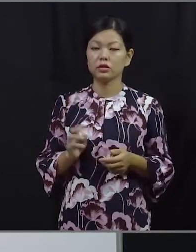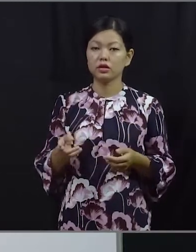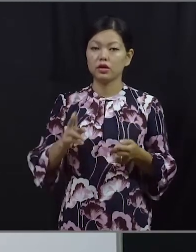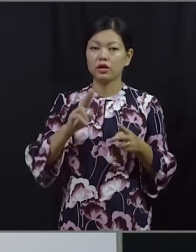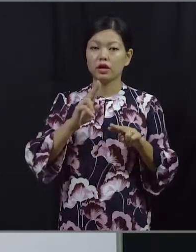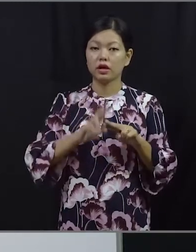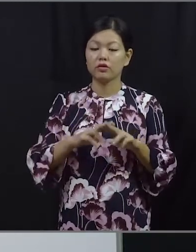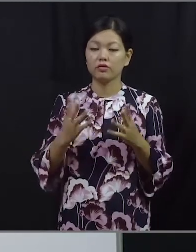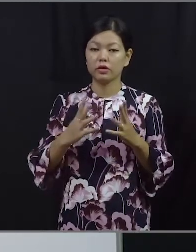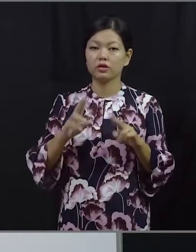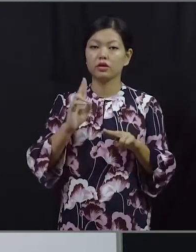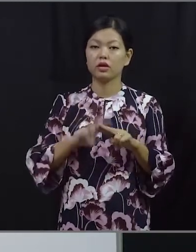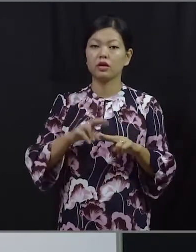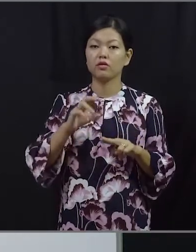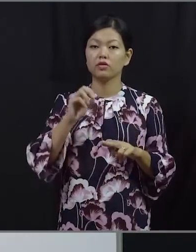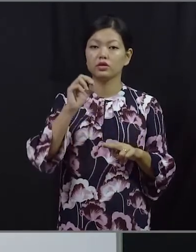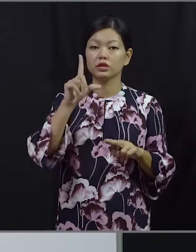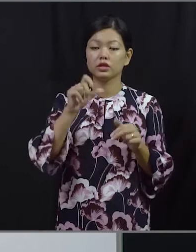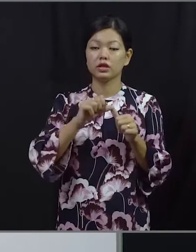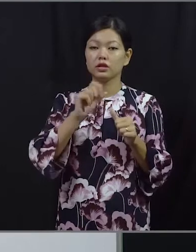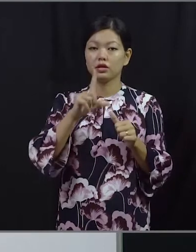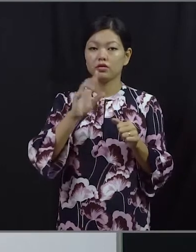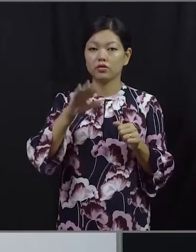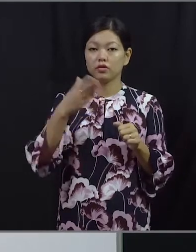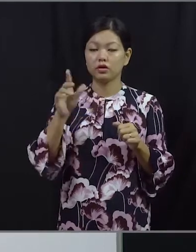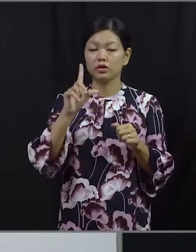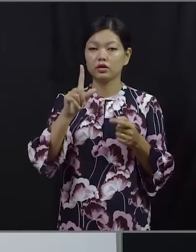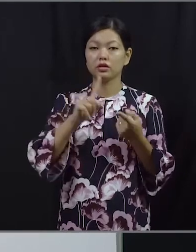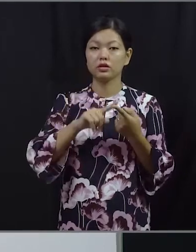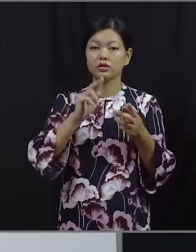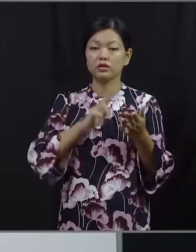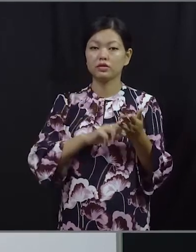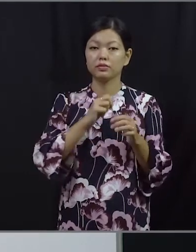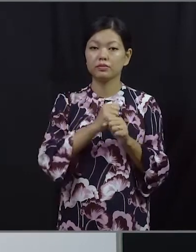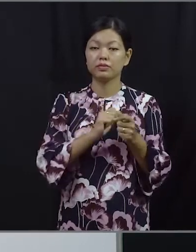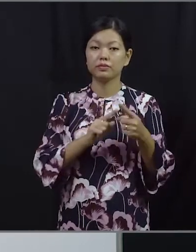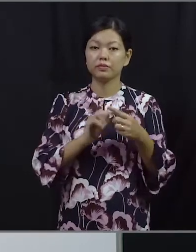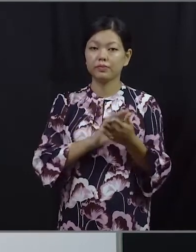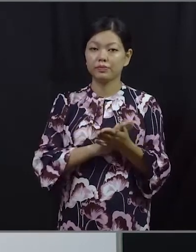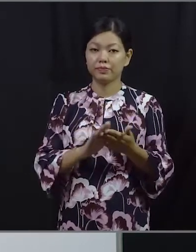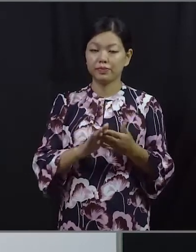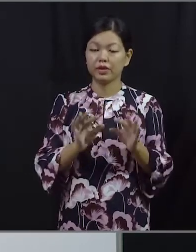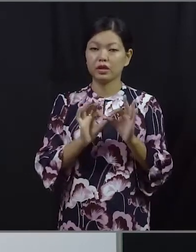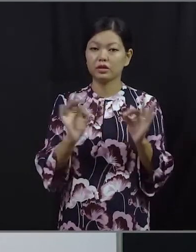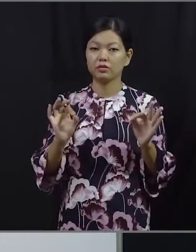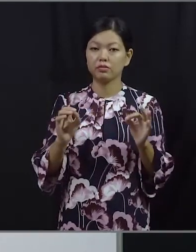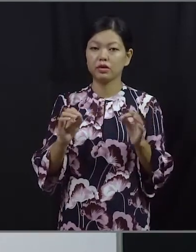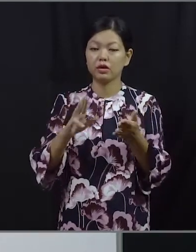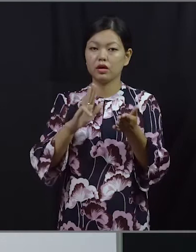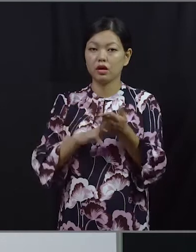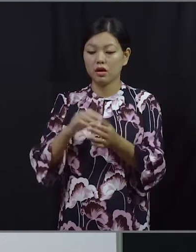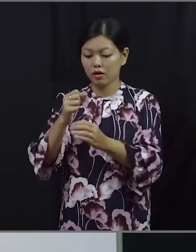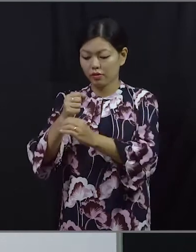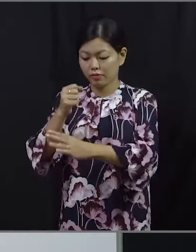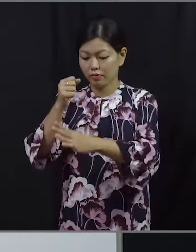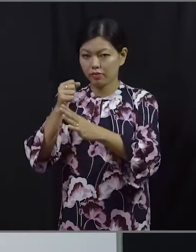what? Focal length of the simple microscope. Okay, so now we'll discuss that one. We'll discuss what?